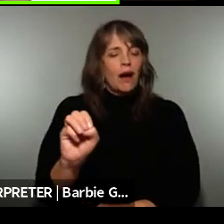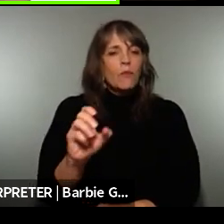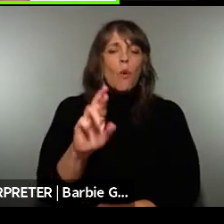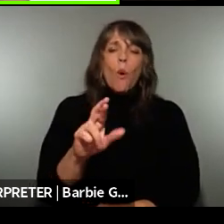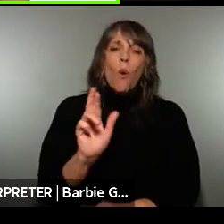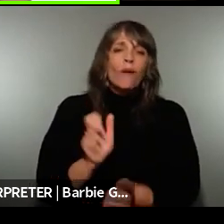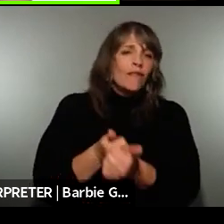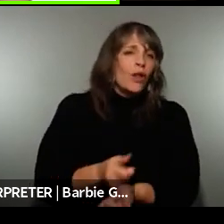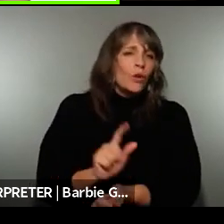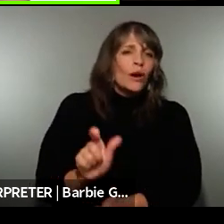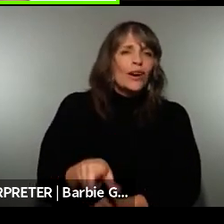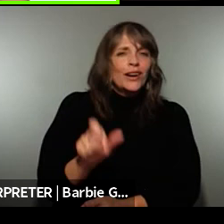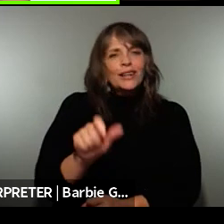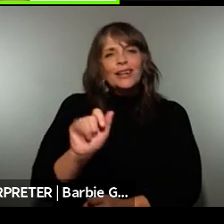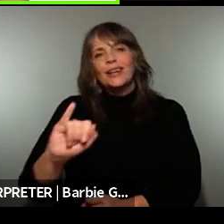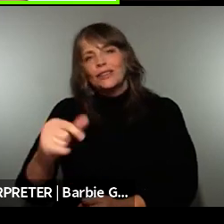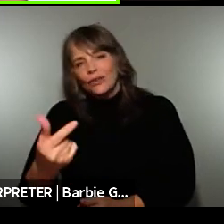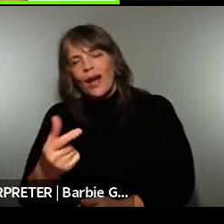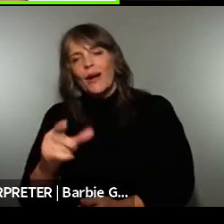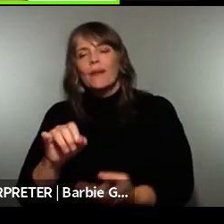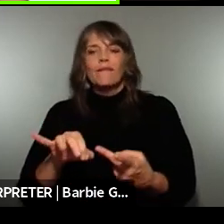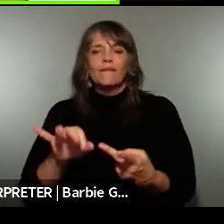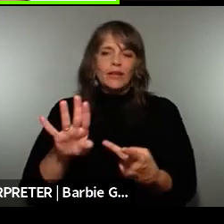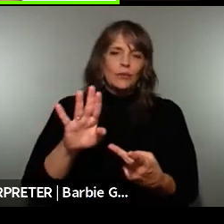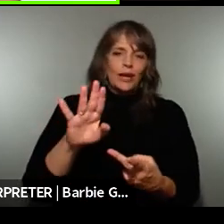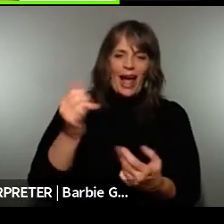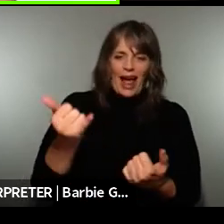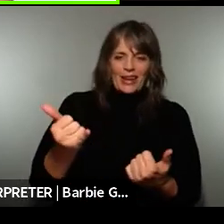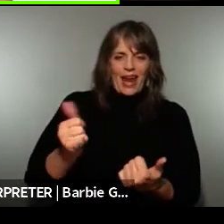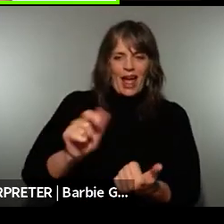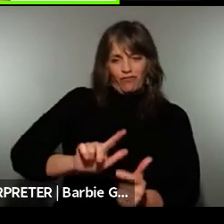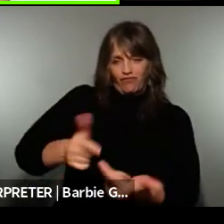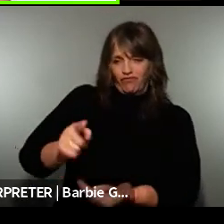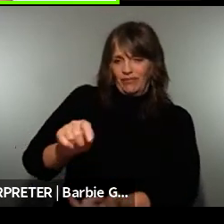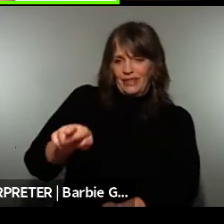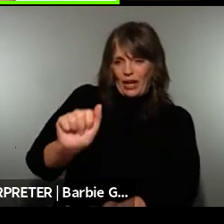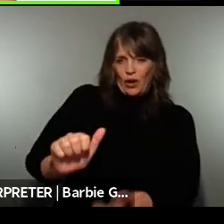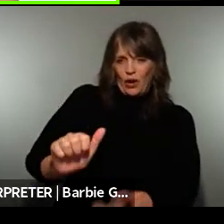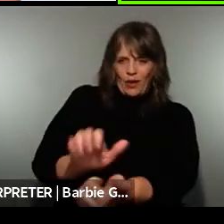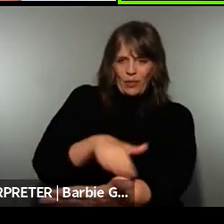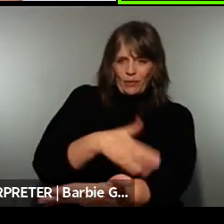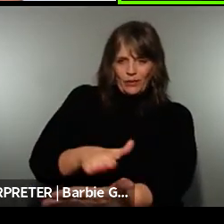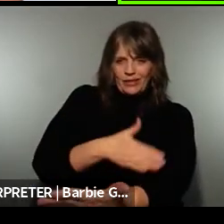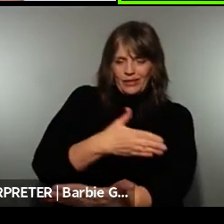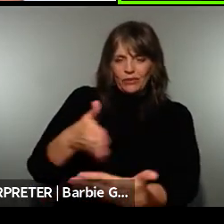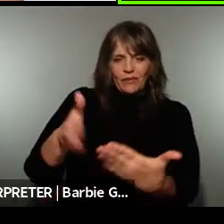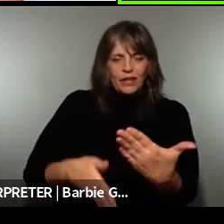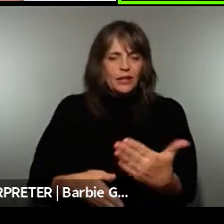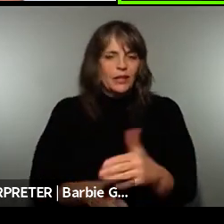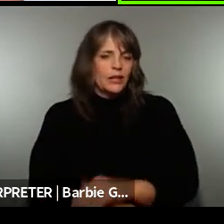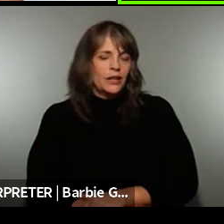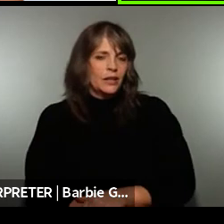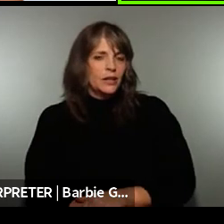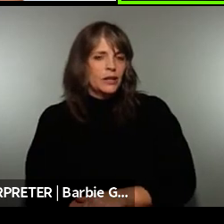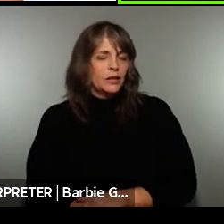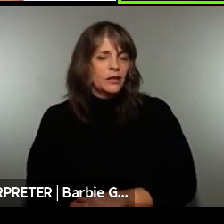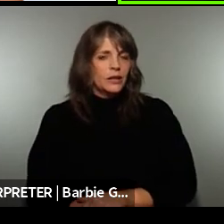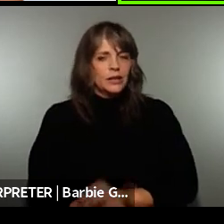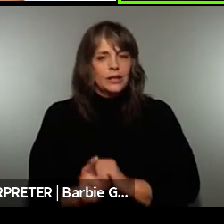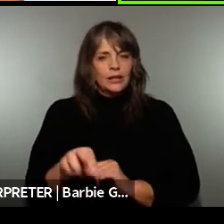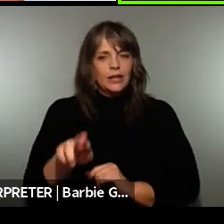Facebook. And so now Tara with the music. More like Tara's gonna stall for a second because I closed